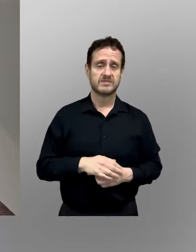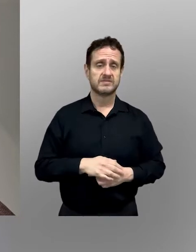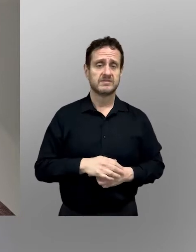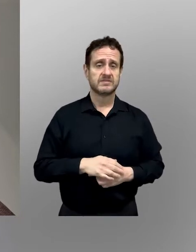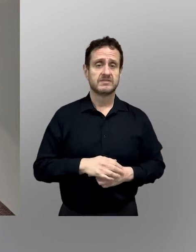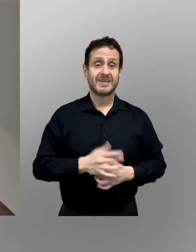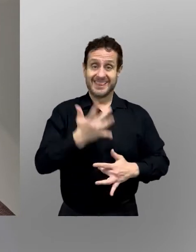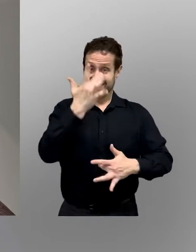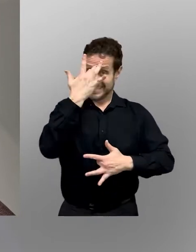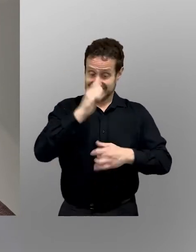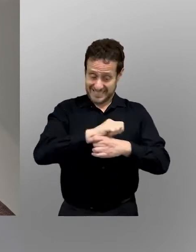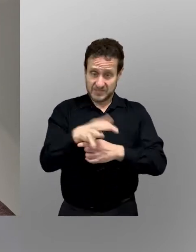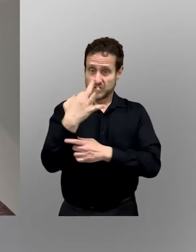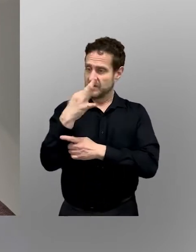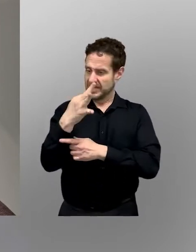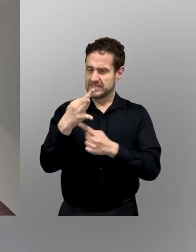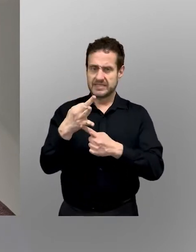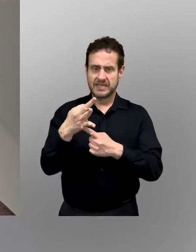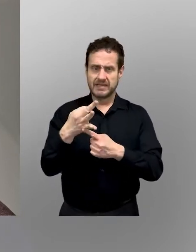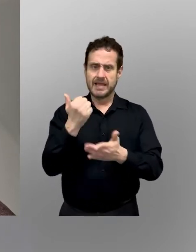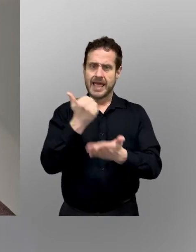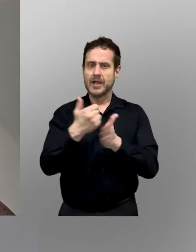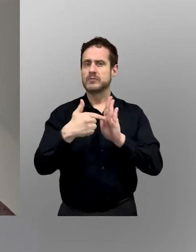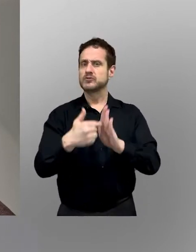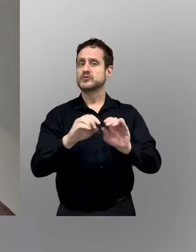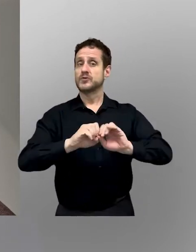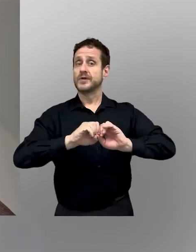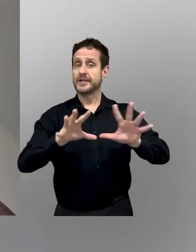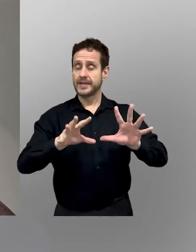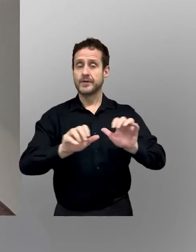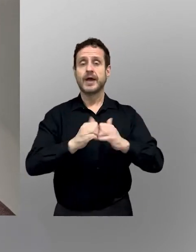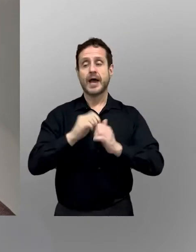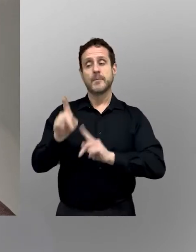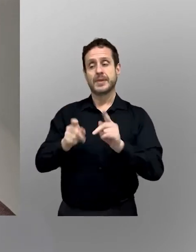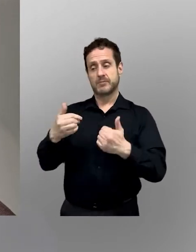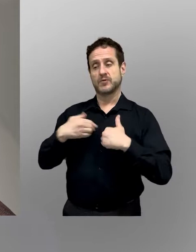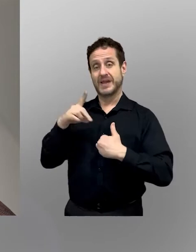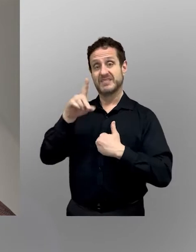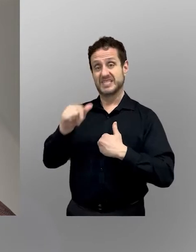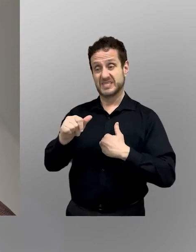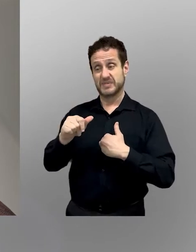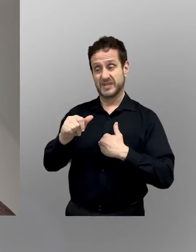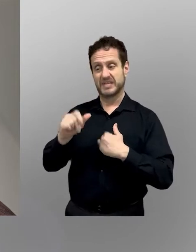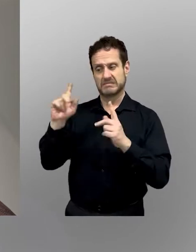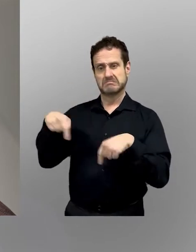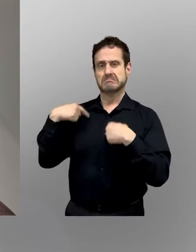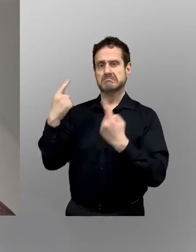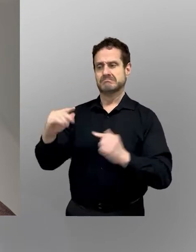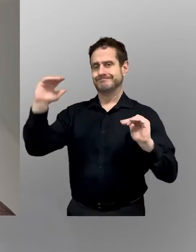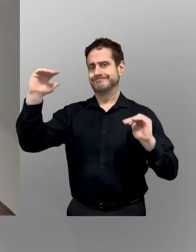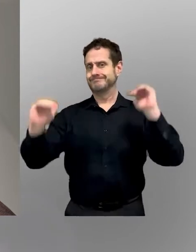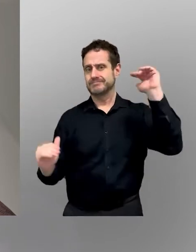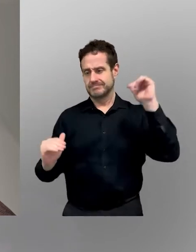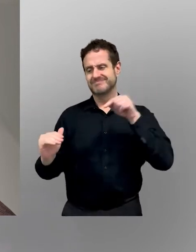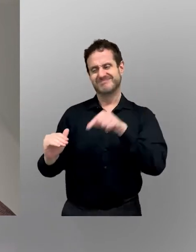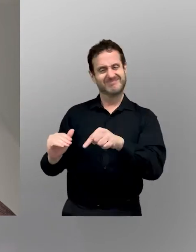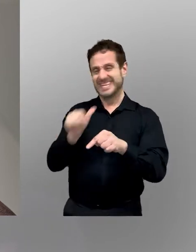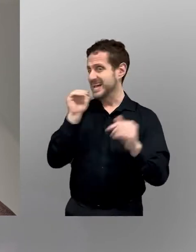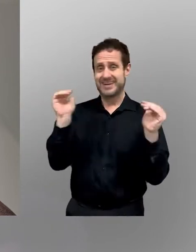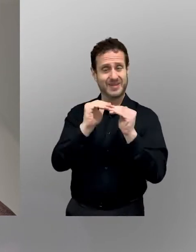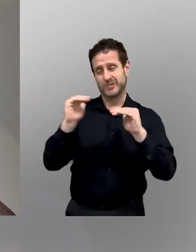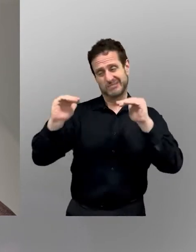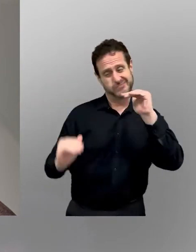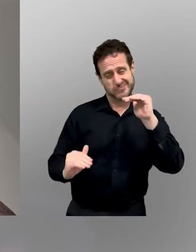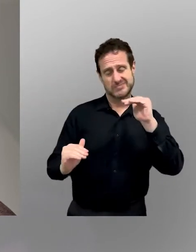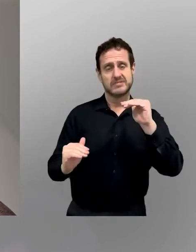The virus has brought into focus many inequities that have long plagued disability communities.